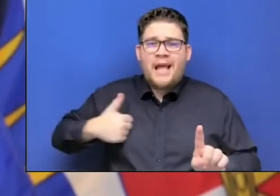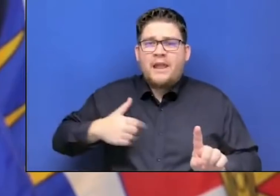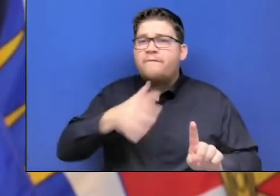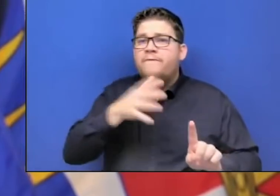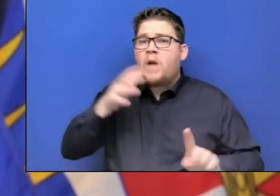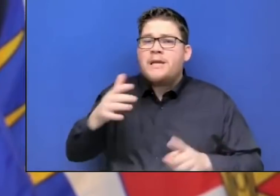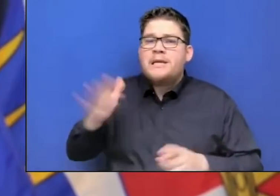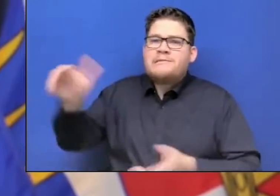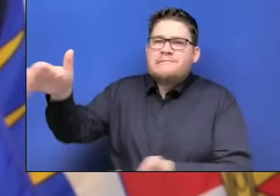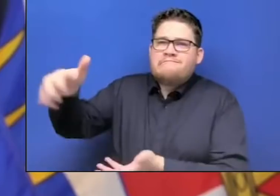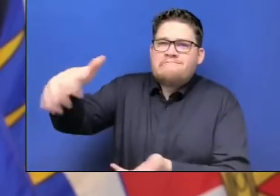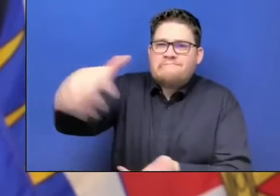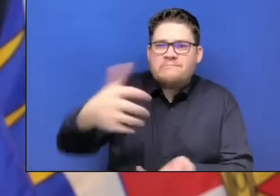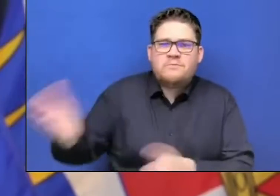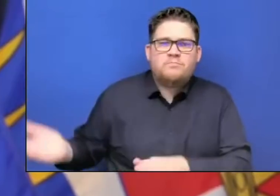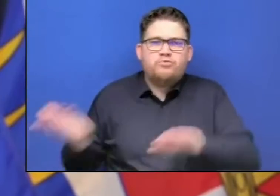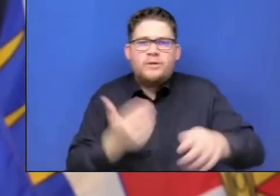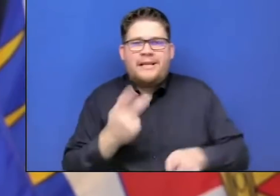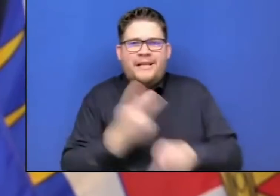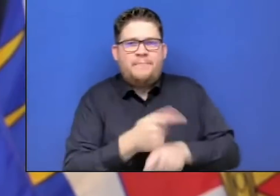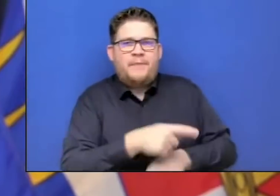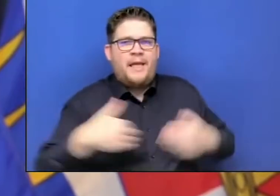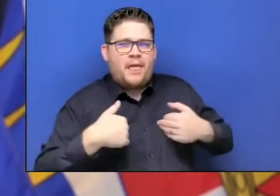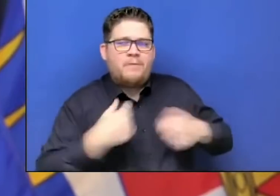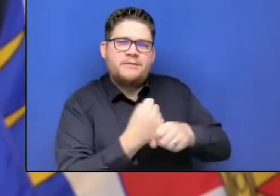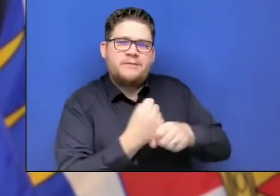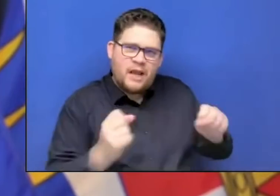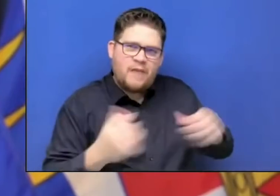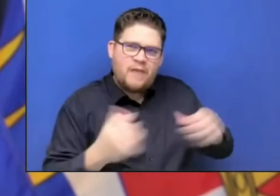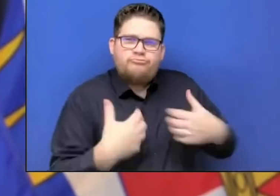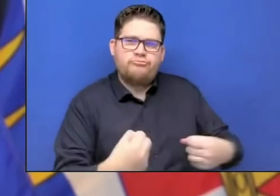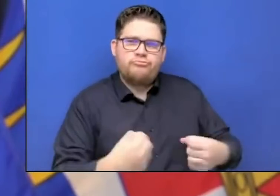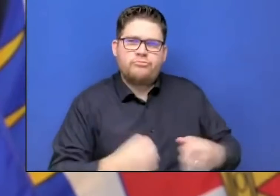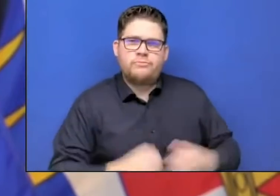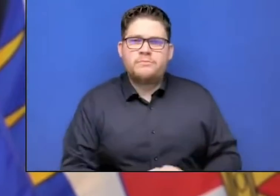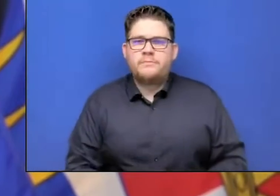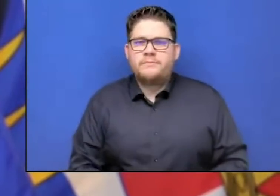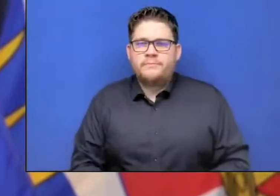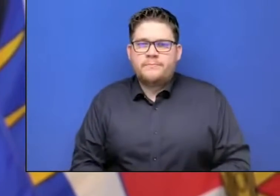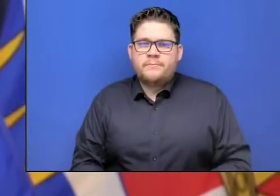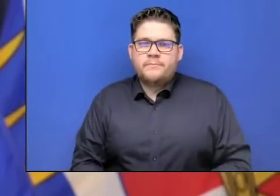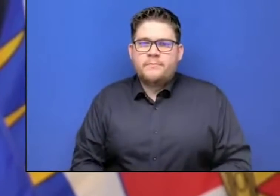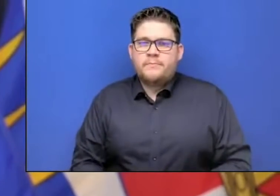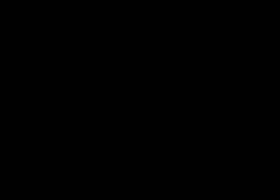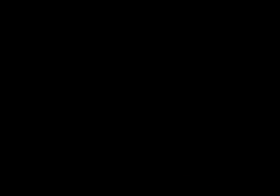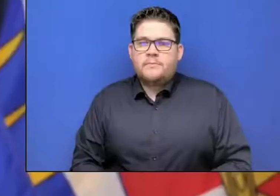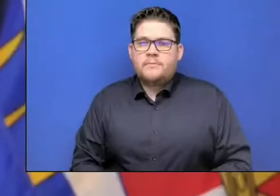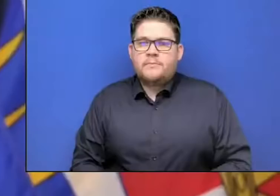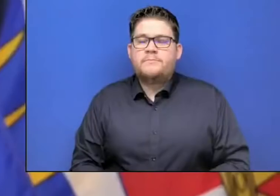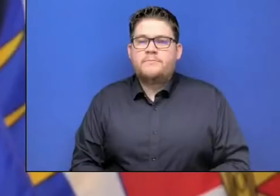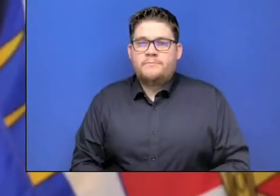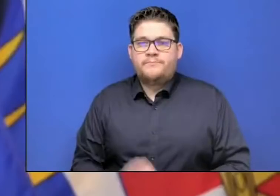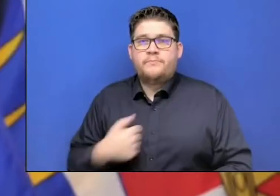these animals healthy. I can tell you that the contacts that I've made over the years, we exchange cell phone numbers. And